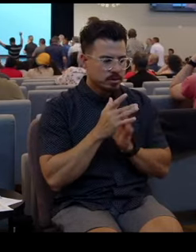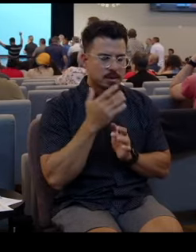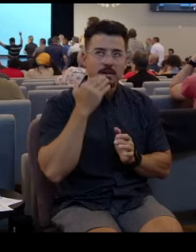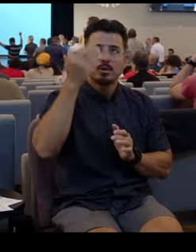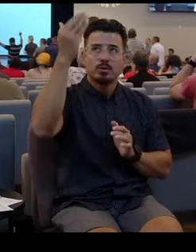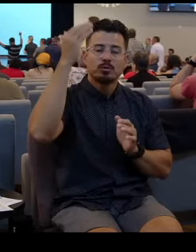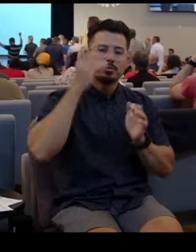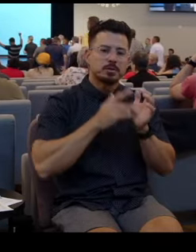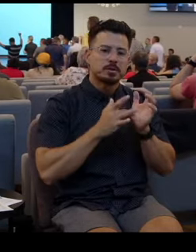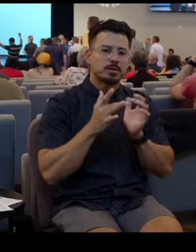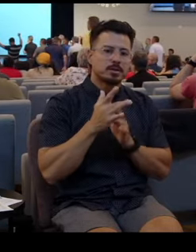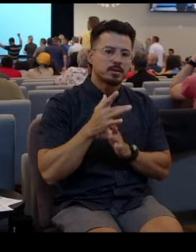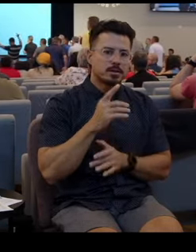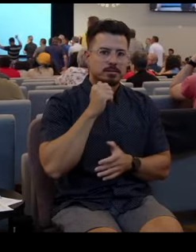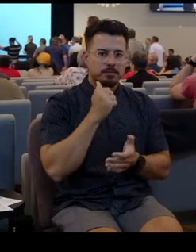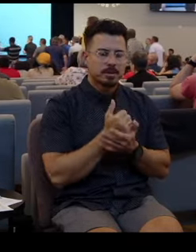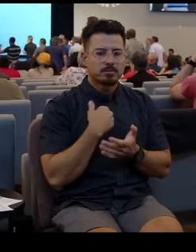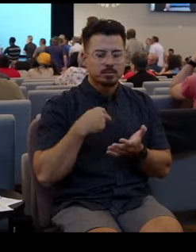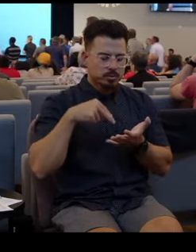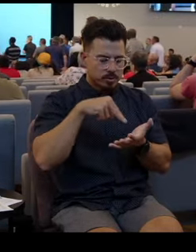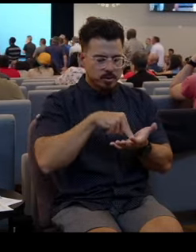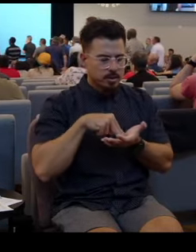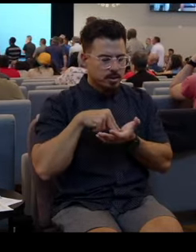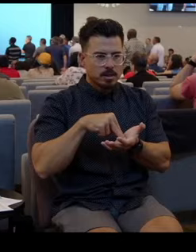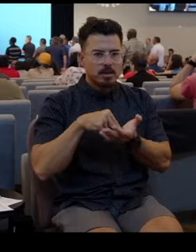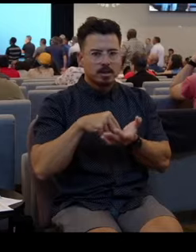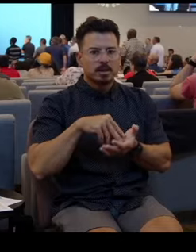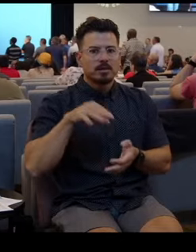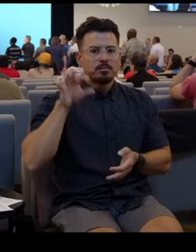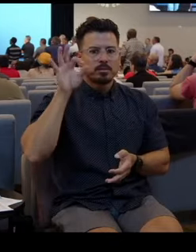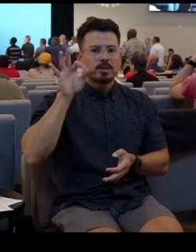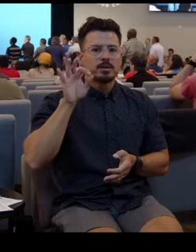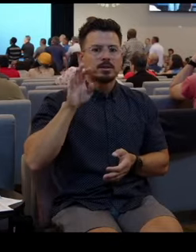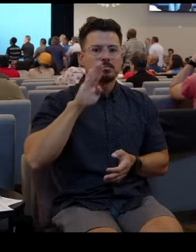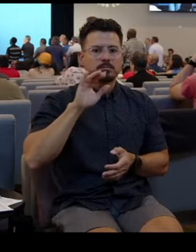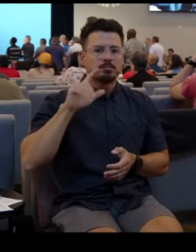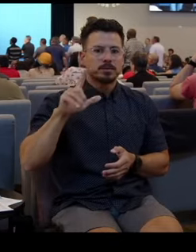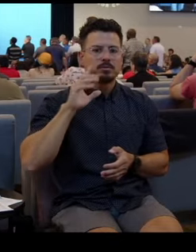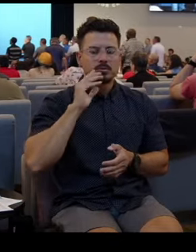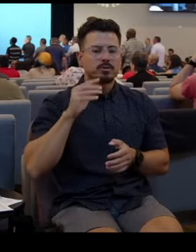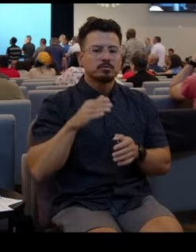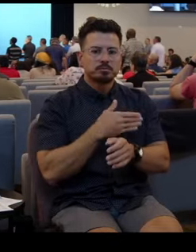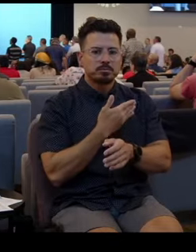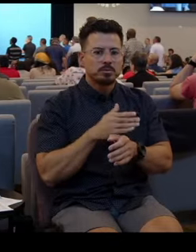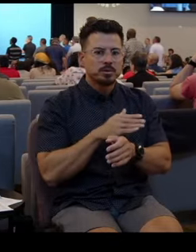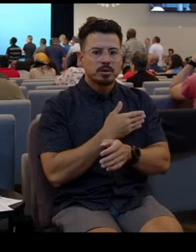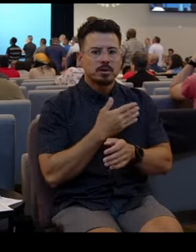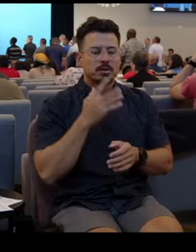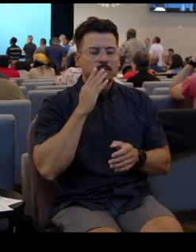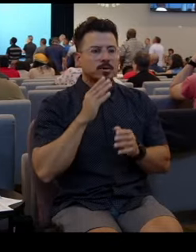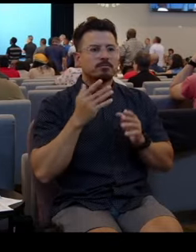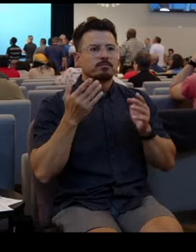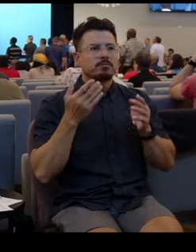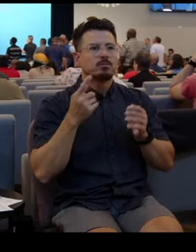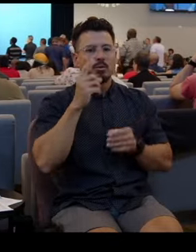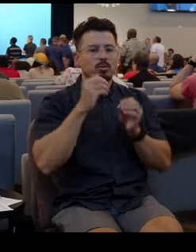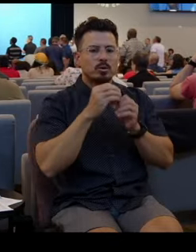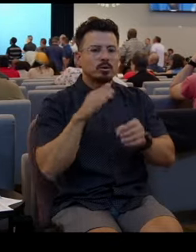Jesus. Amen. As we stand here, Pastor Bill is going to lead us in one more chorus, and then he's going to close us in prayer.